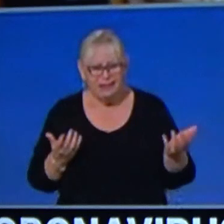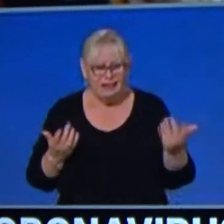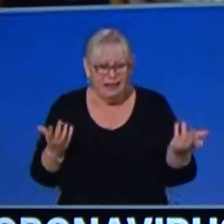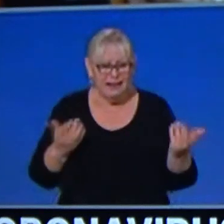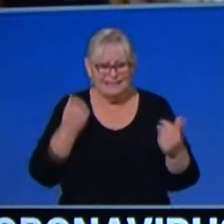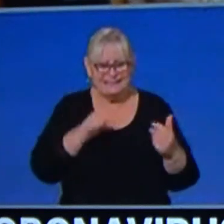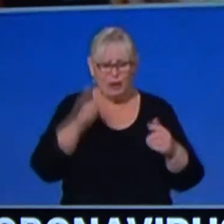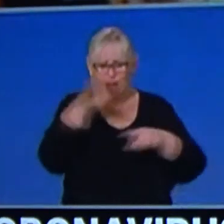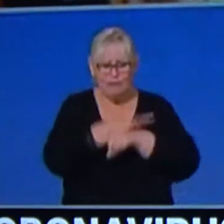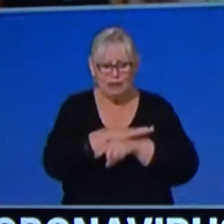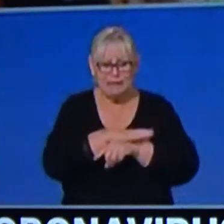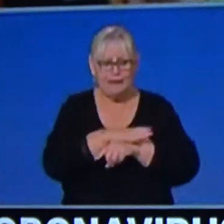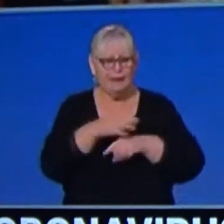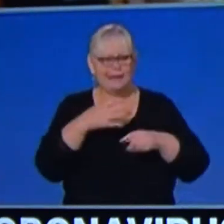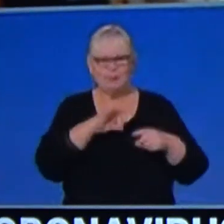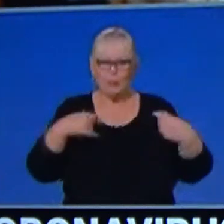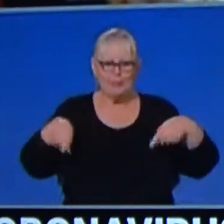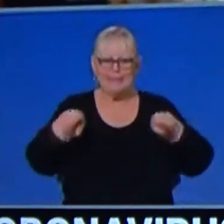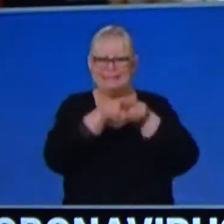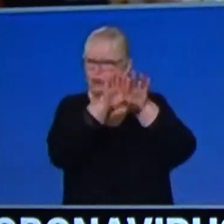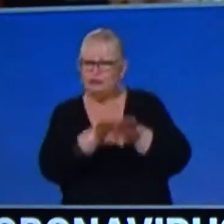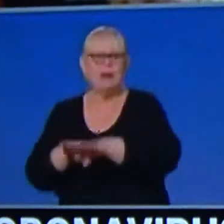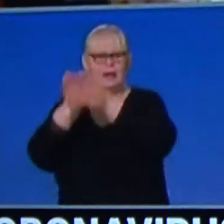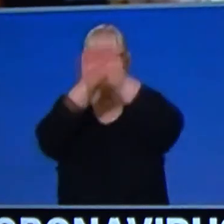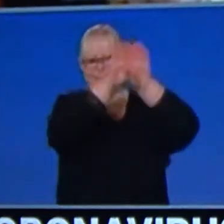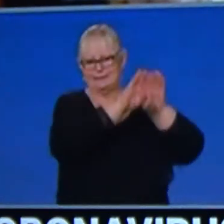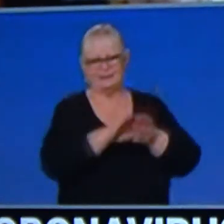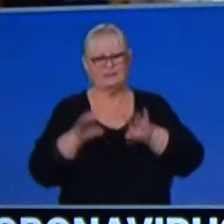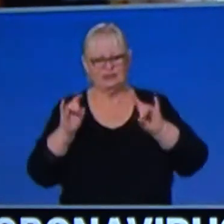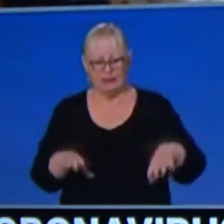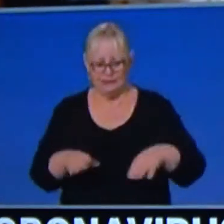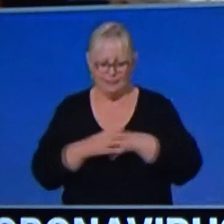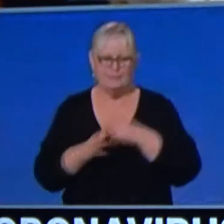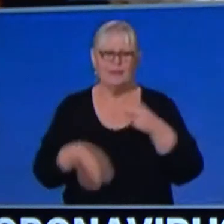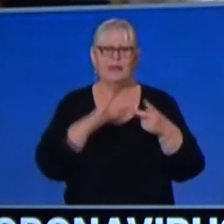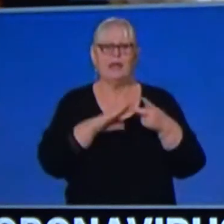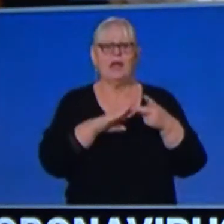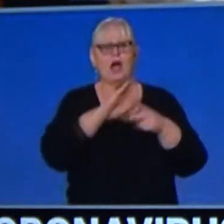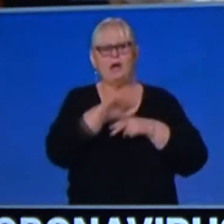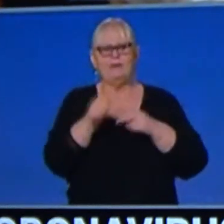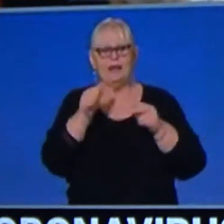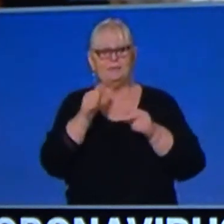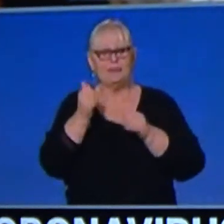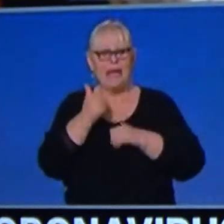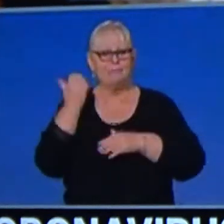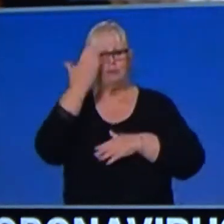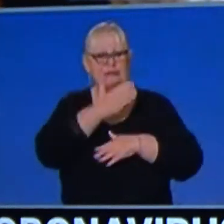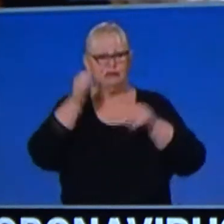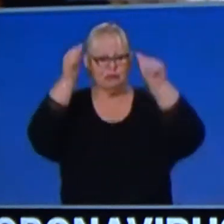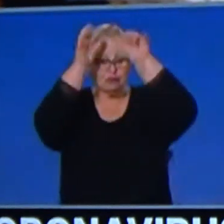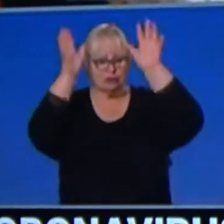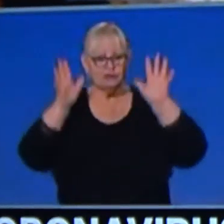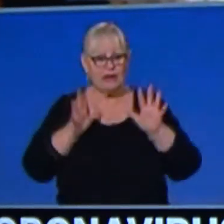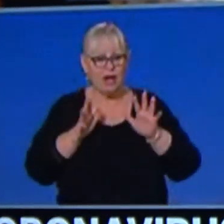synchronisation in terms of education? And to both of you, the big announcement today in terms of Aboriginal and Torres Strait Islander communities, testing